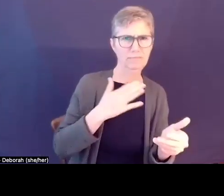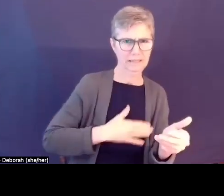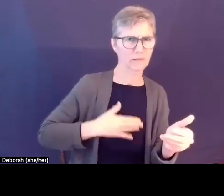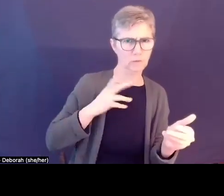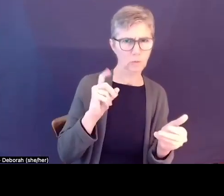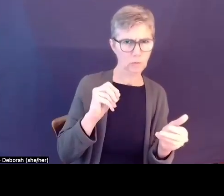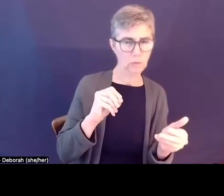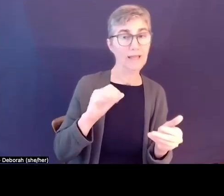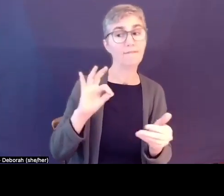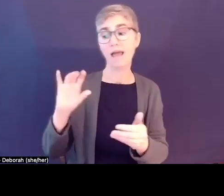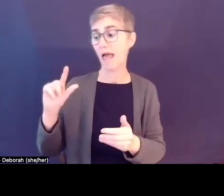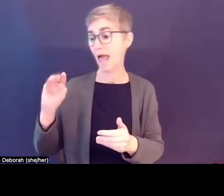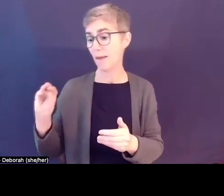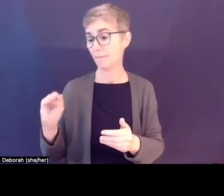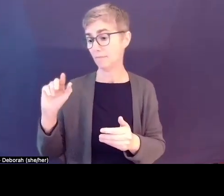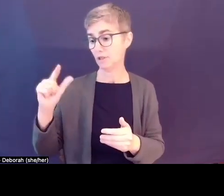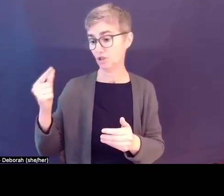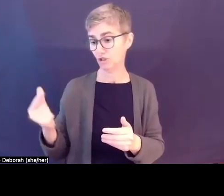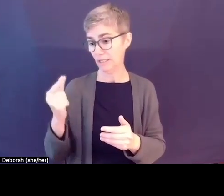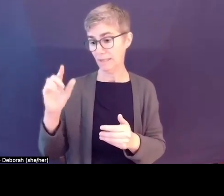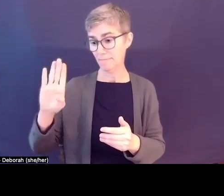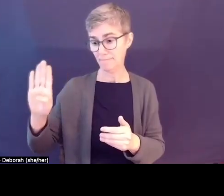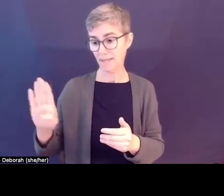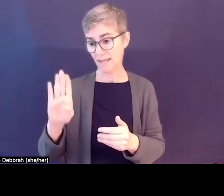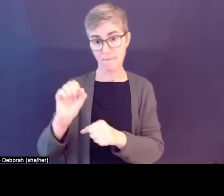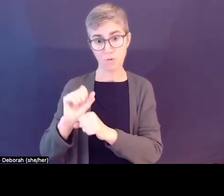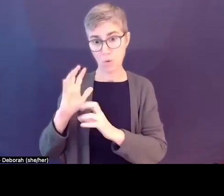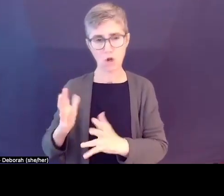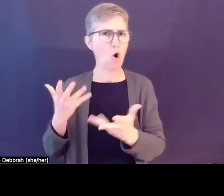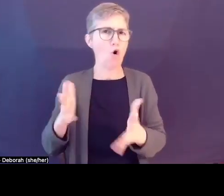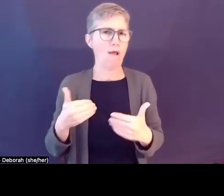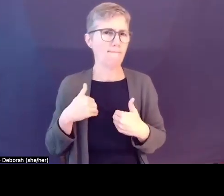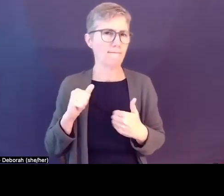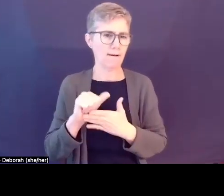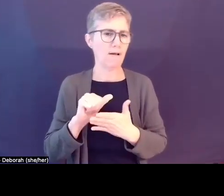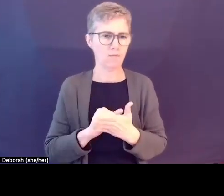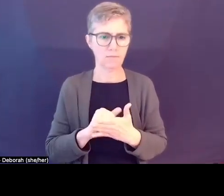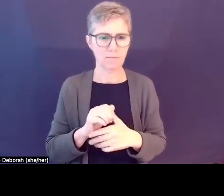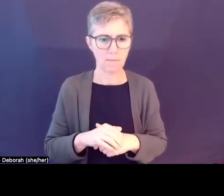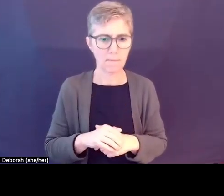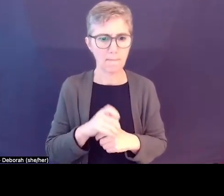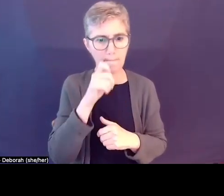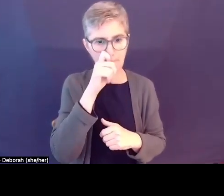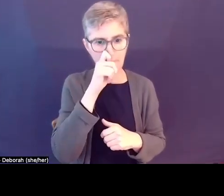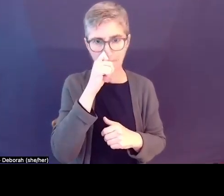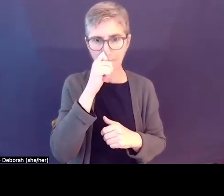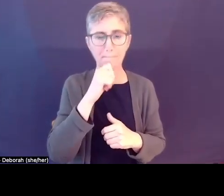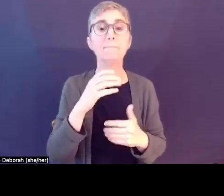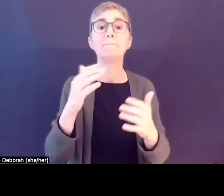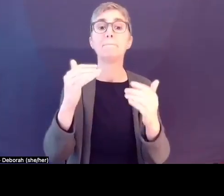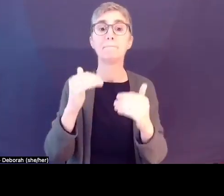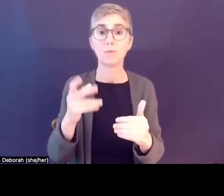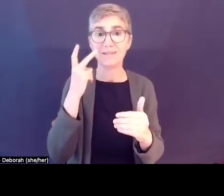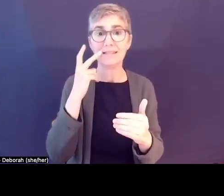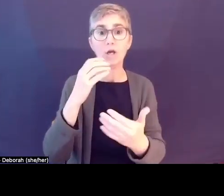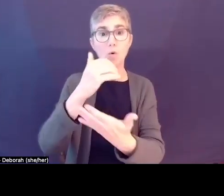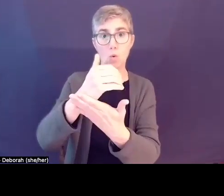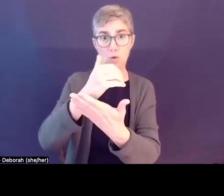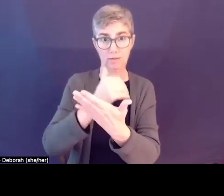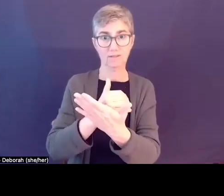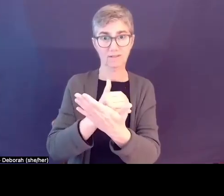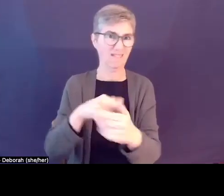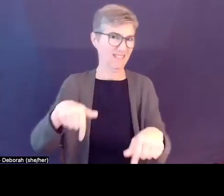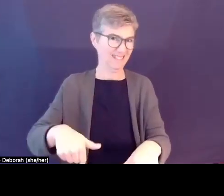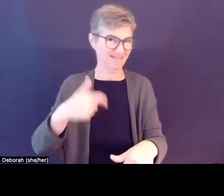MGB employee, you probably already have one. And then you will see this course, which is the course